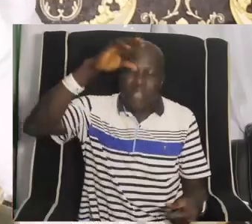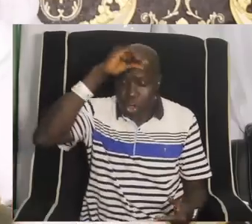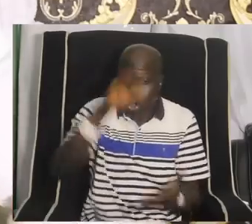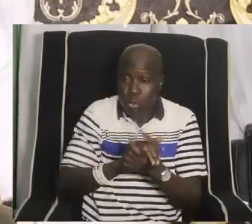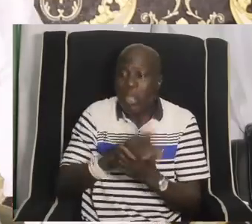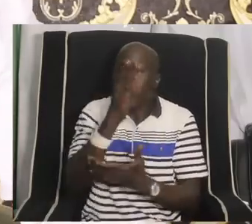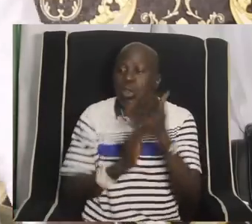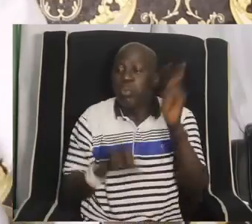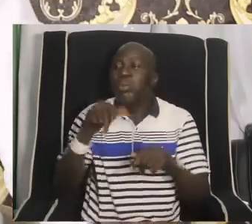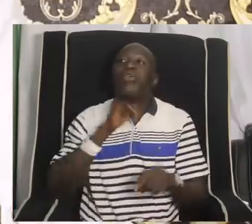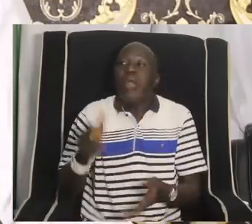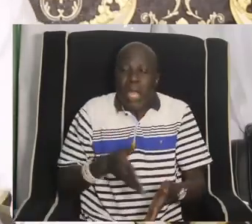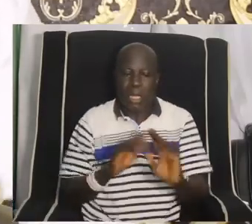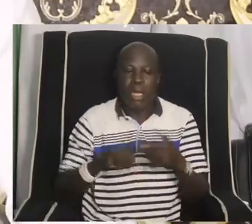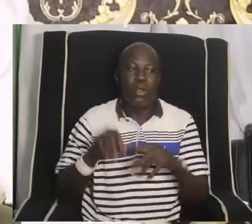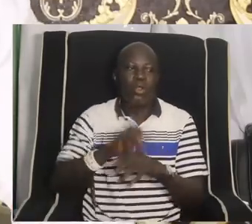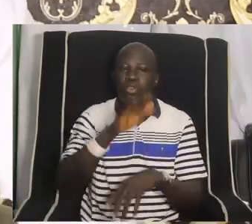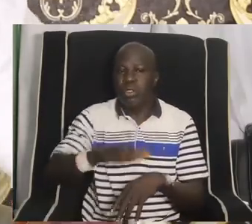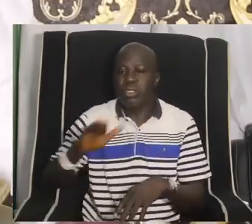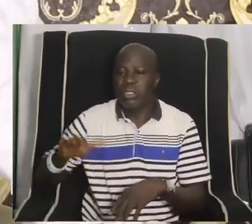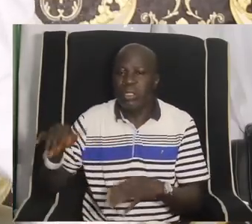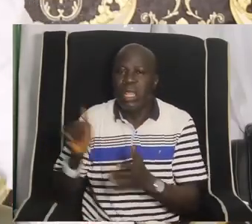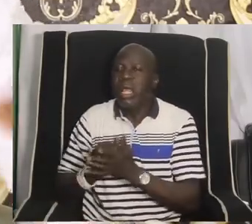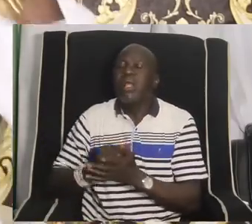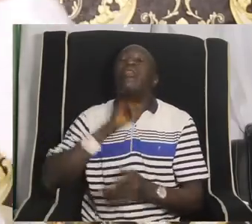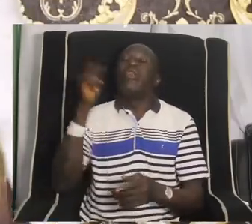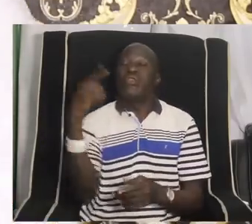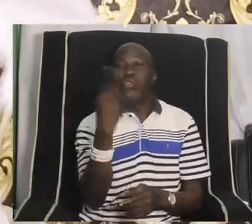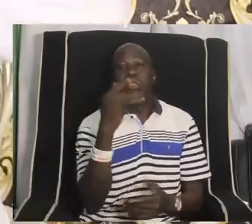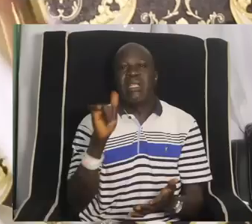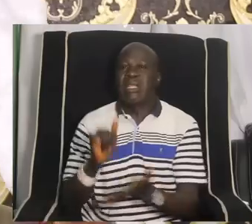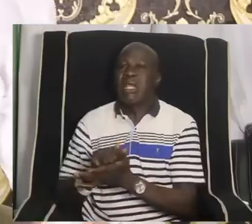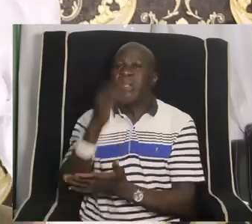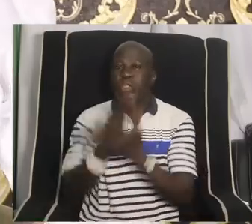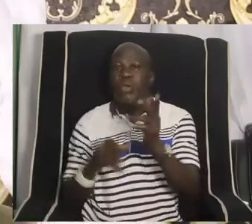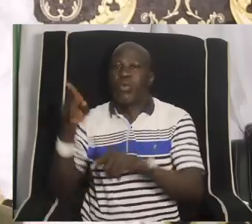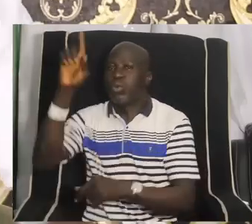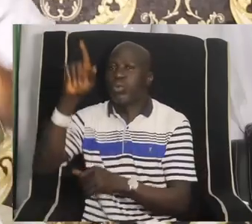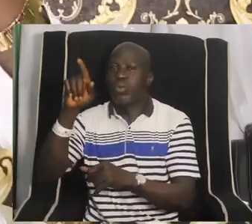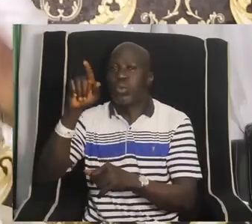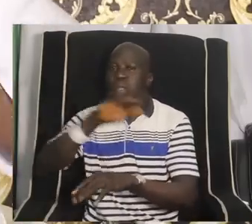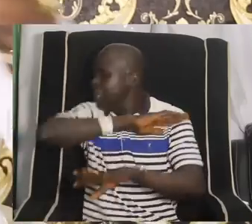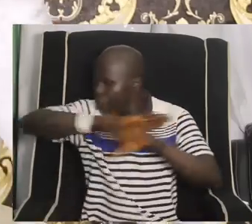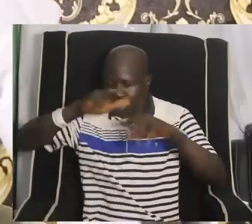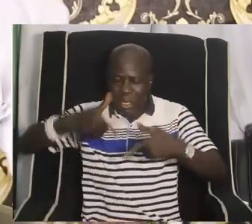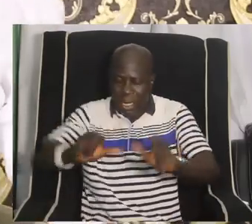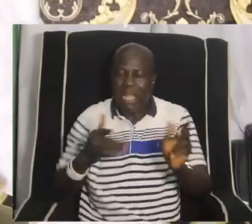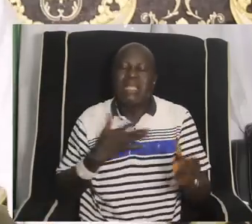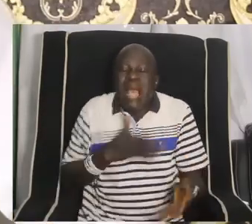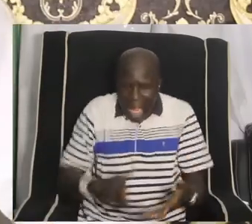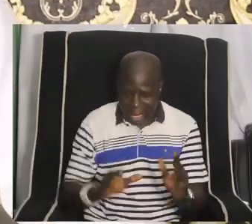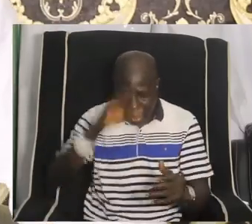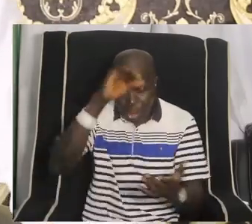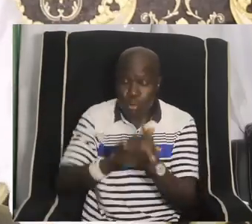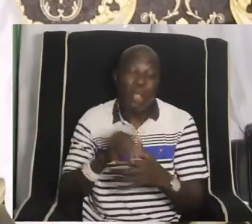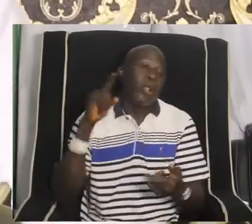spiritual husbands. Some will not have children. Not only that. Some, you will not allow